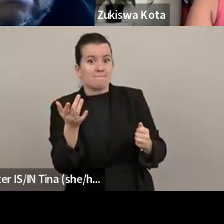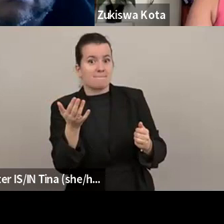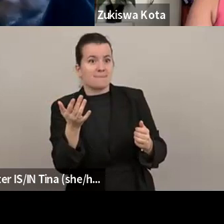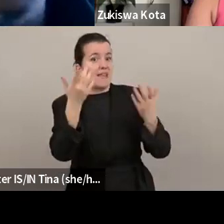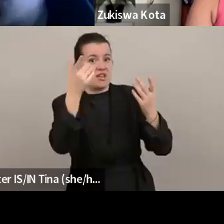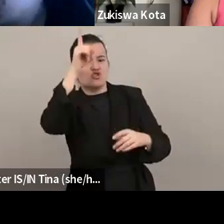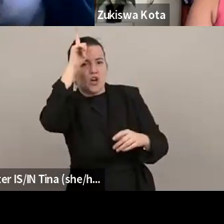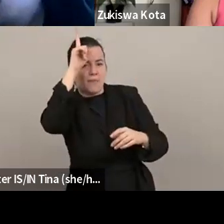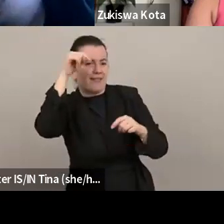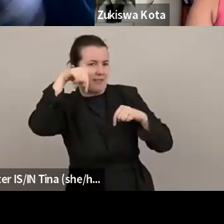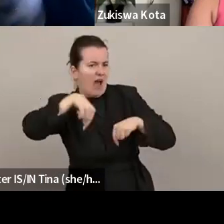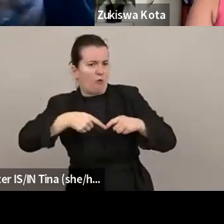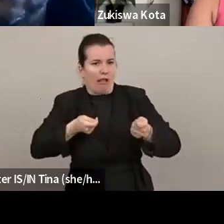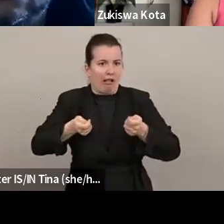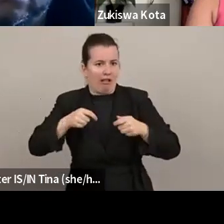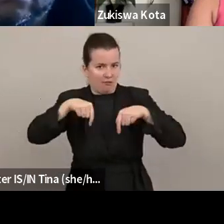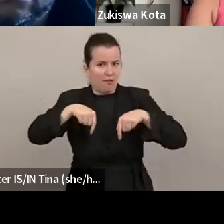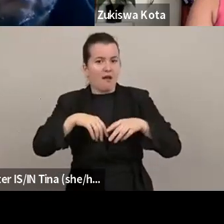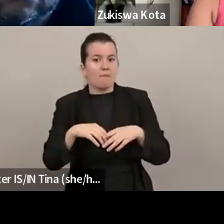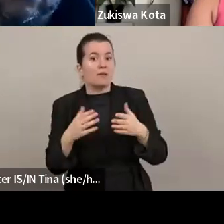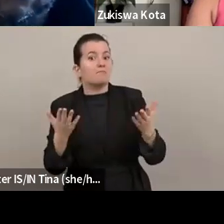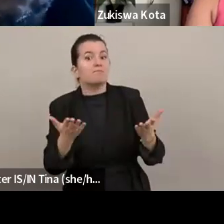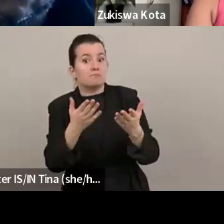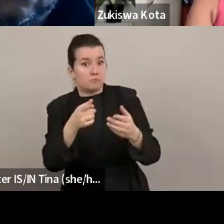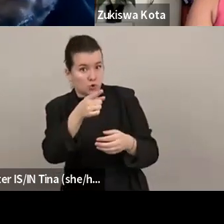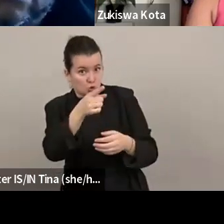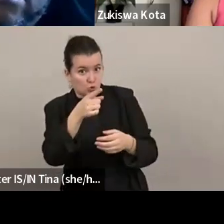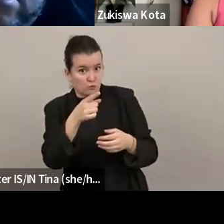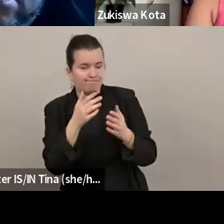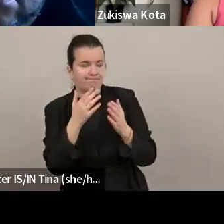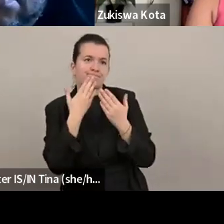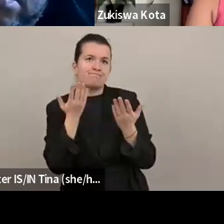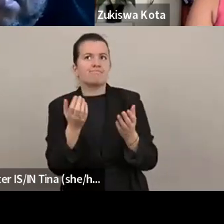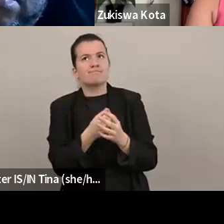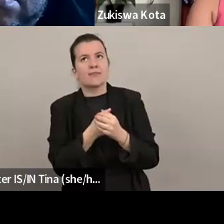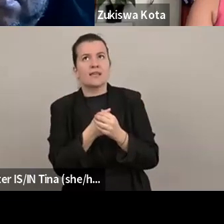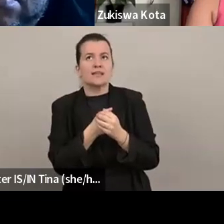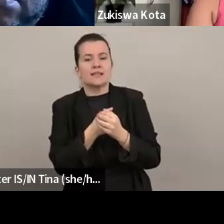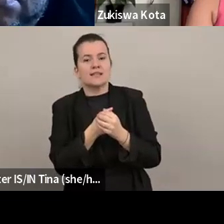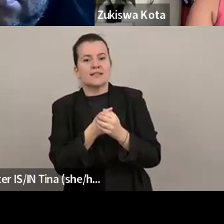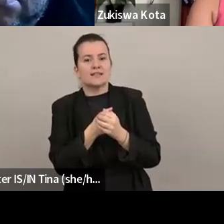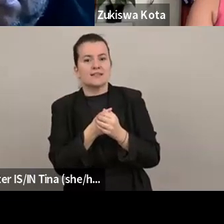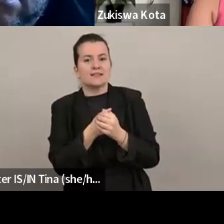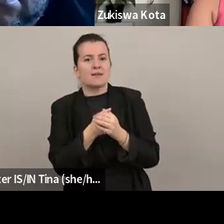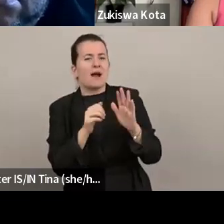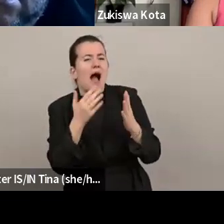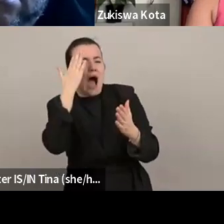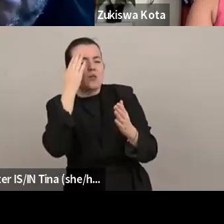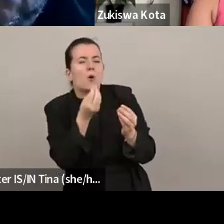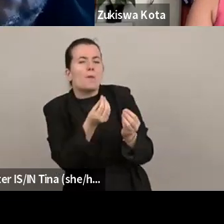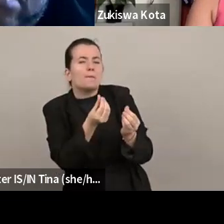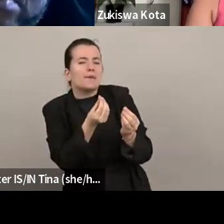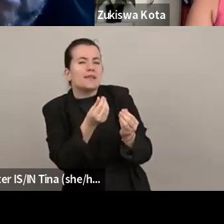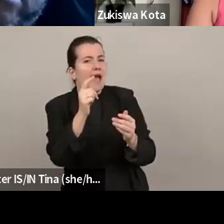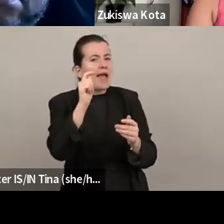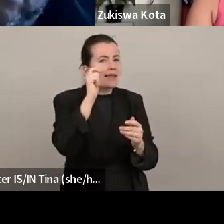in Germany, but I have a bit of an insight of Kenya, a bit of an insight of